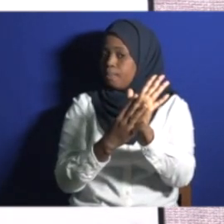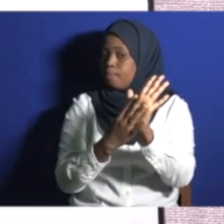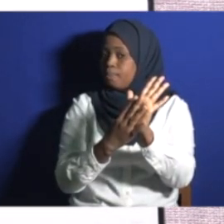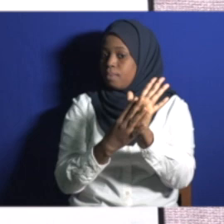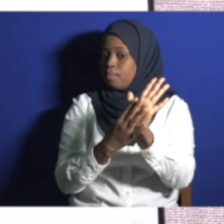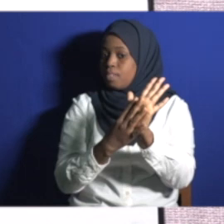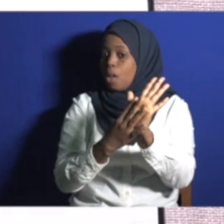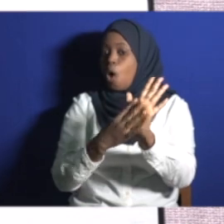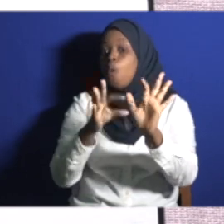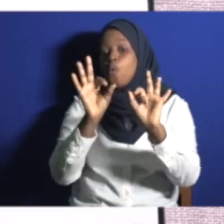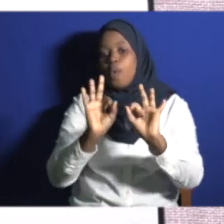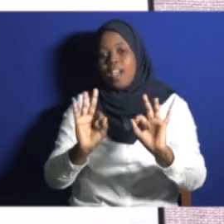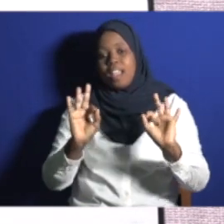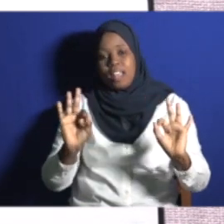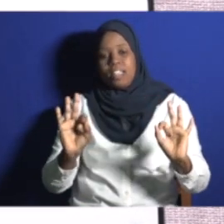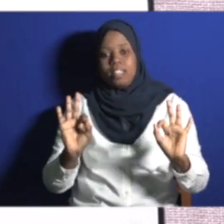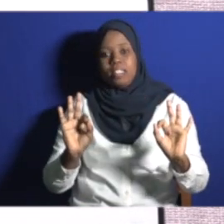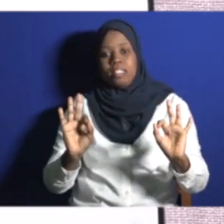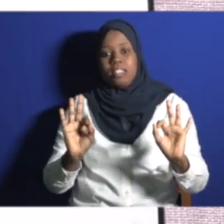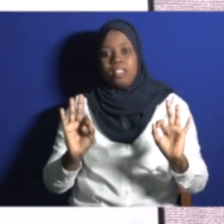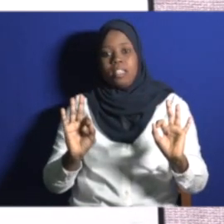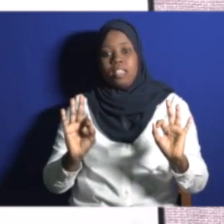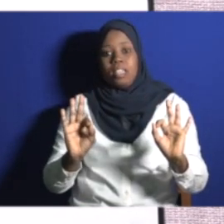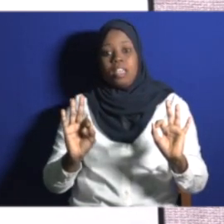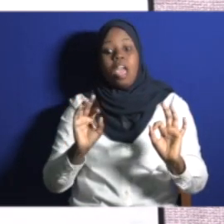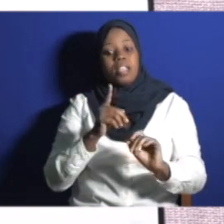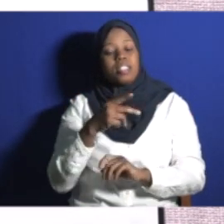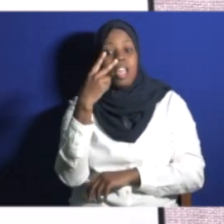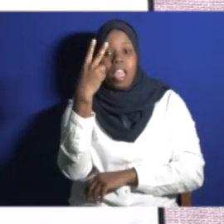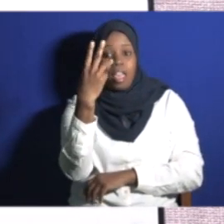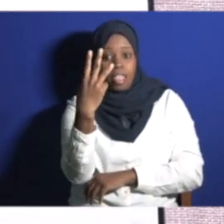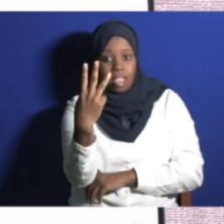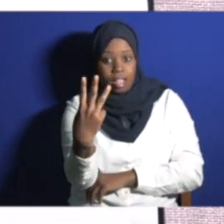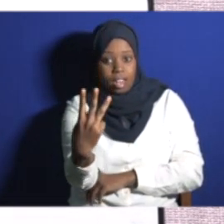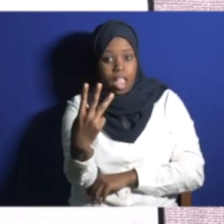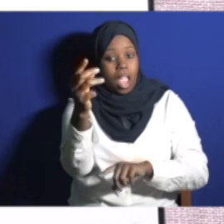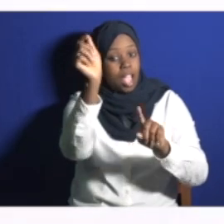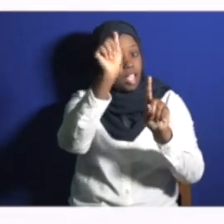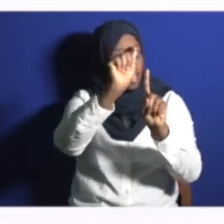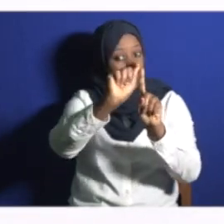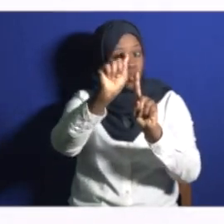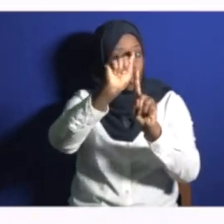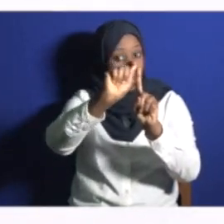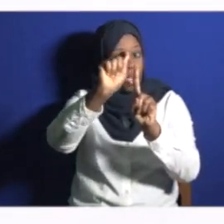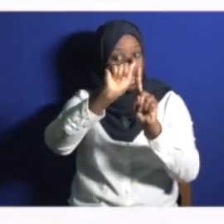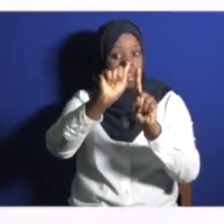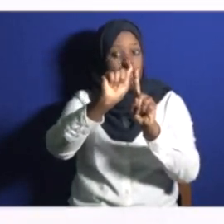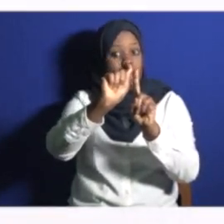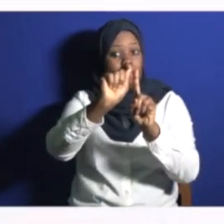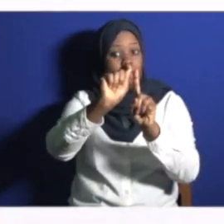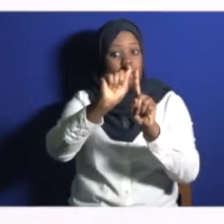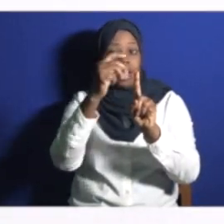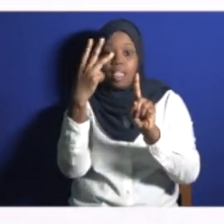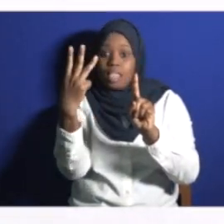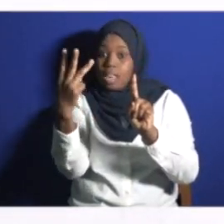Well, it is a 3 squared. This is 3 squared. 3